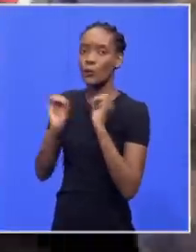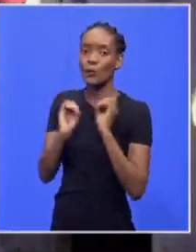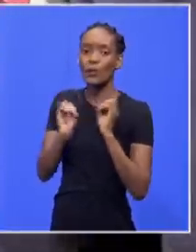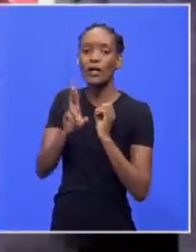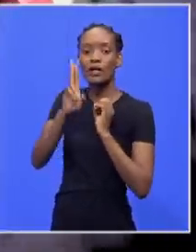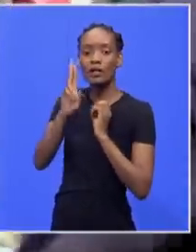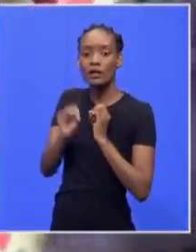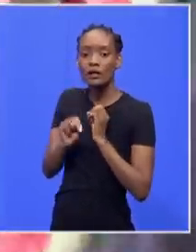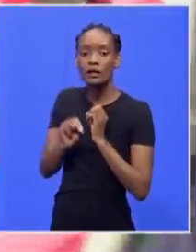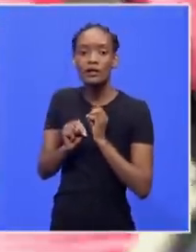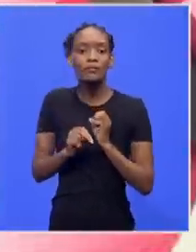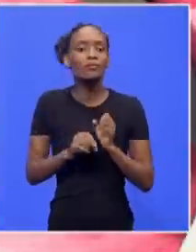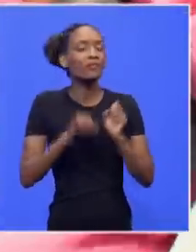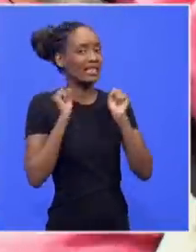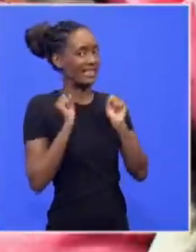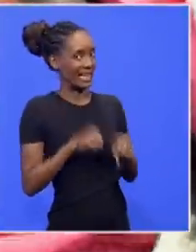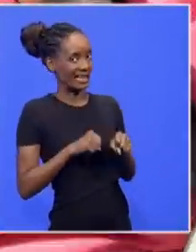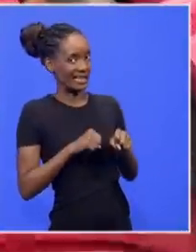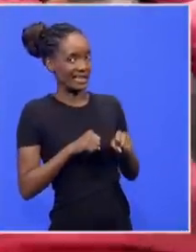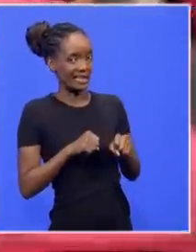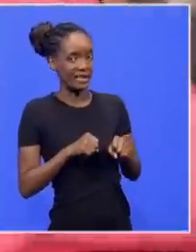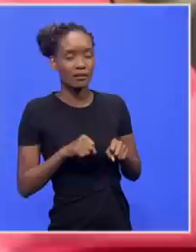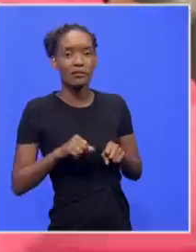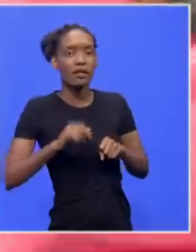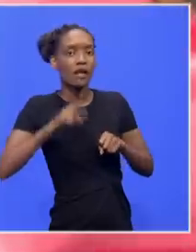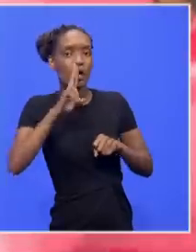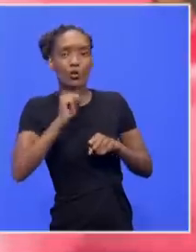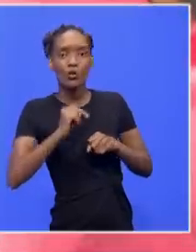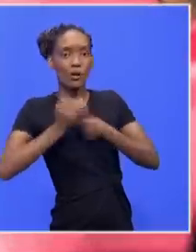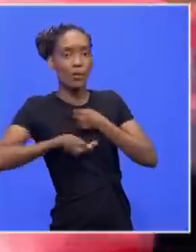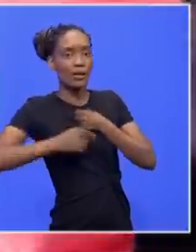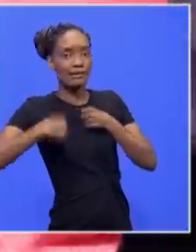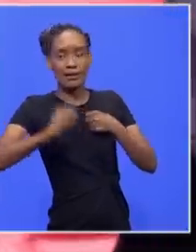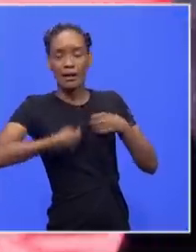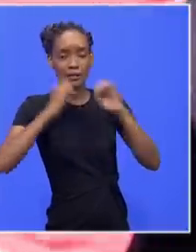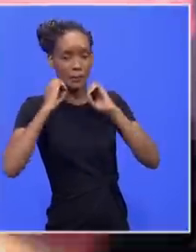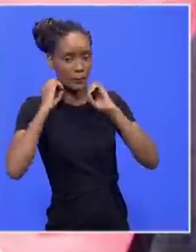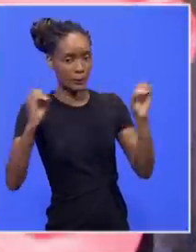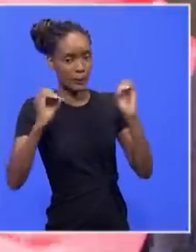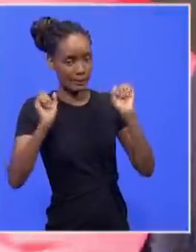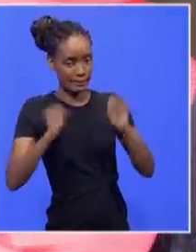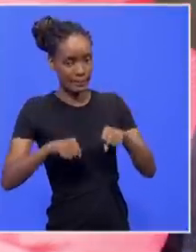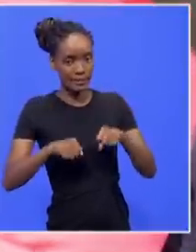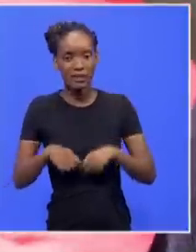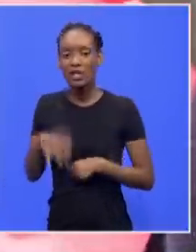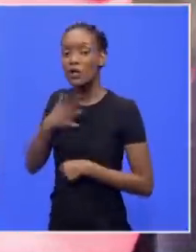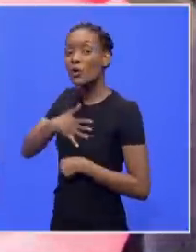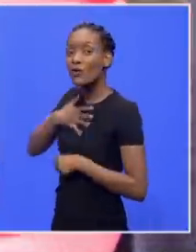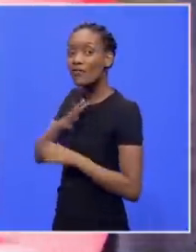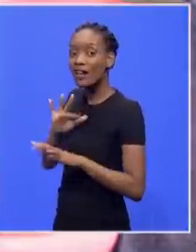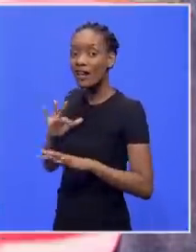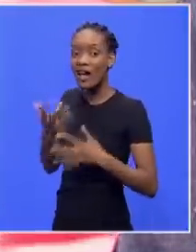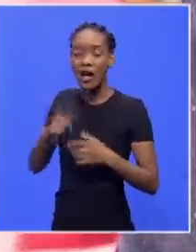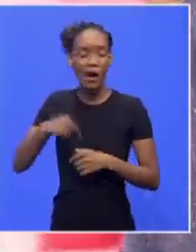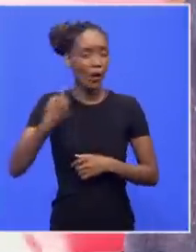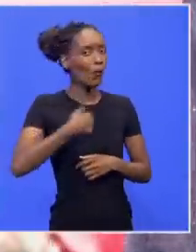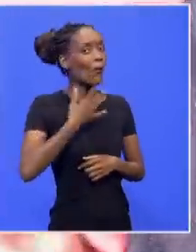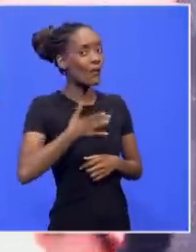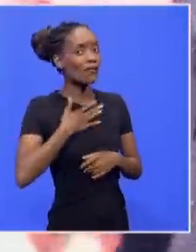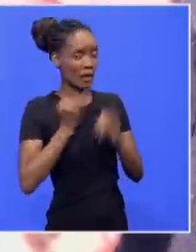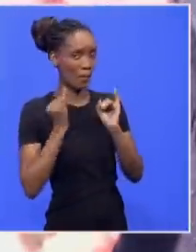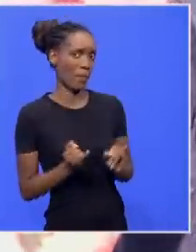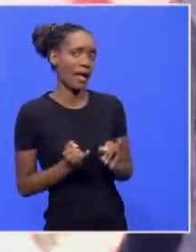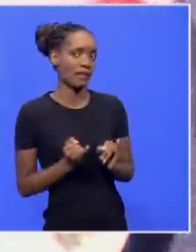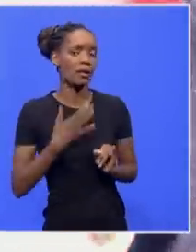It's not protecting us, yes. It's not protecting us. How do you feel about that? We feel so very bad. It's